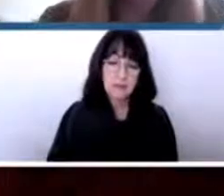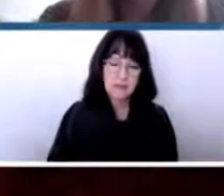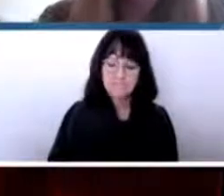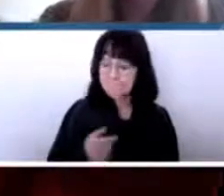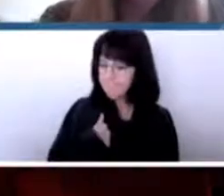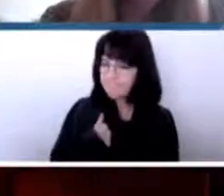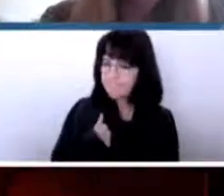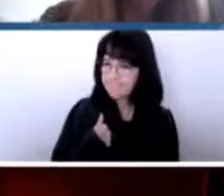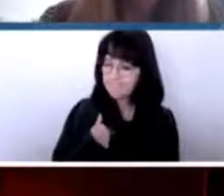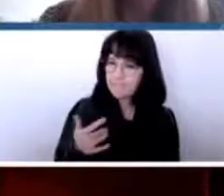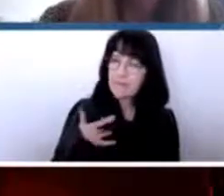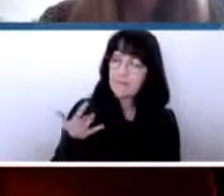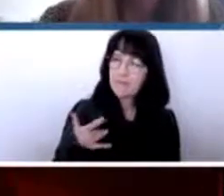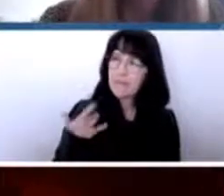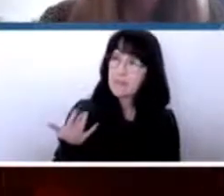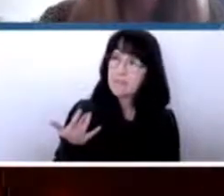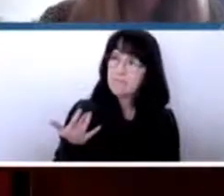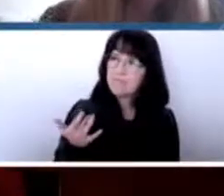that